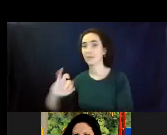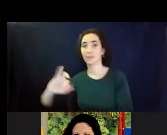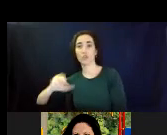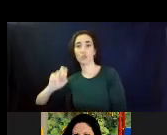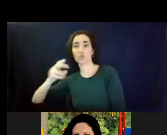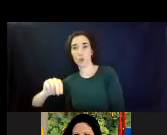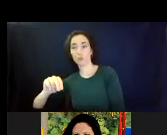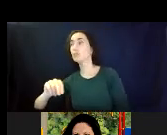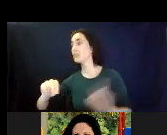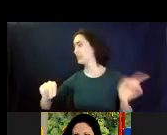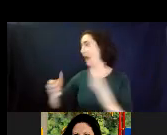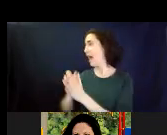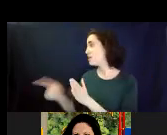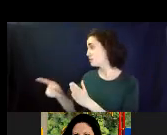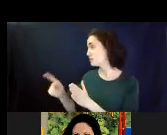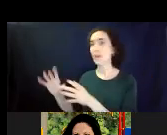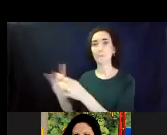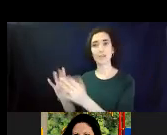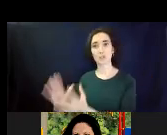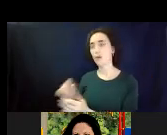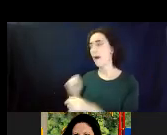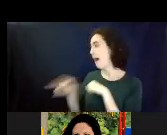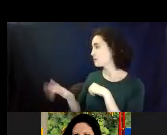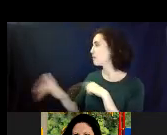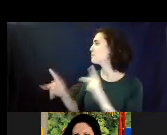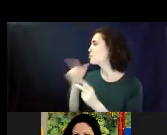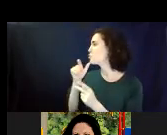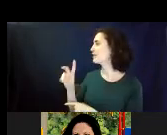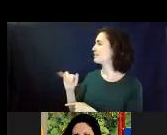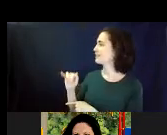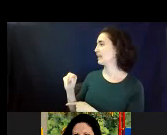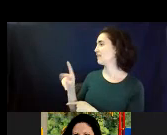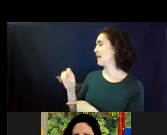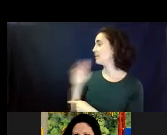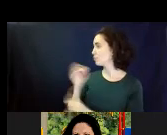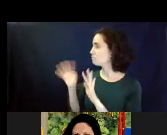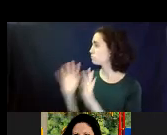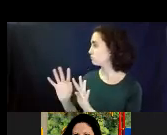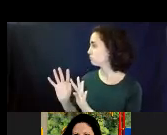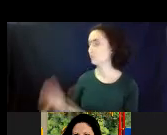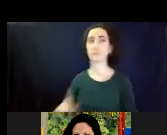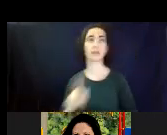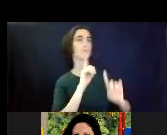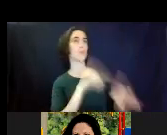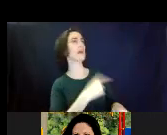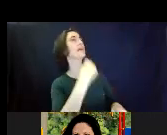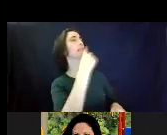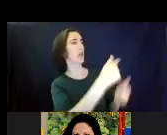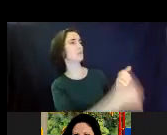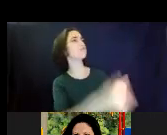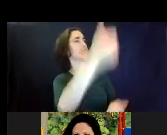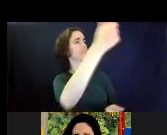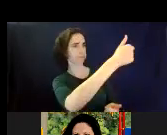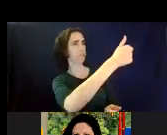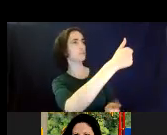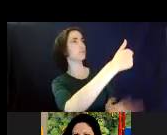messenger, "Will your invalids stand?" "Tell the general," Johnson replied with deadpan humor,